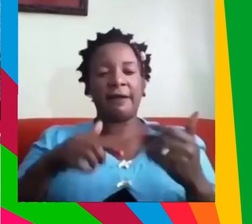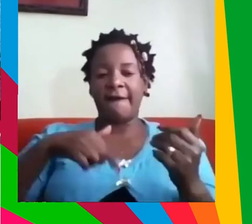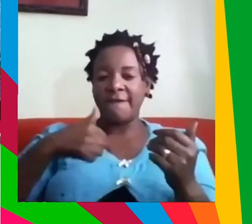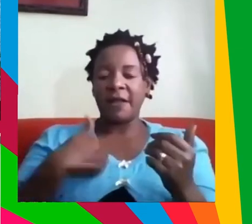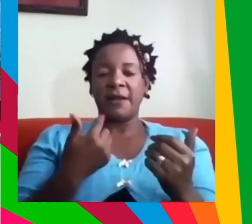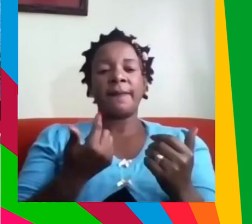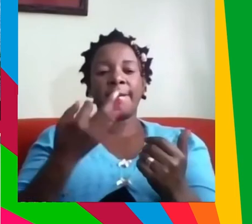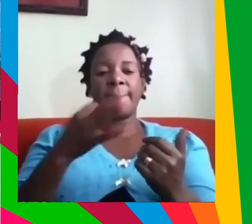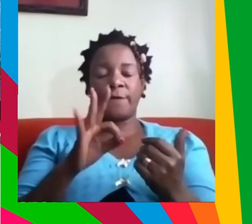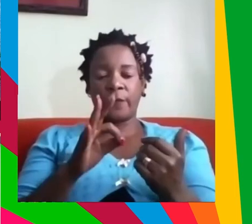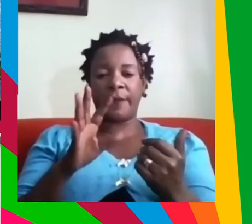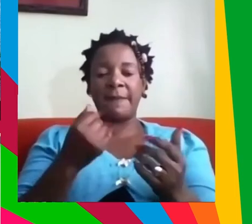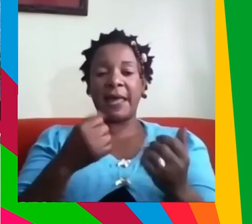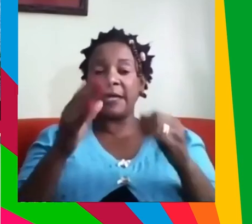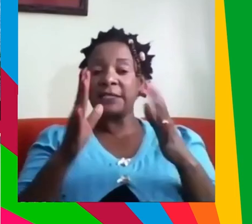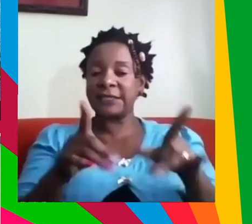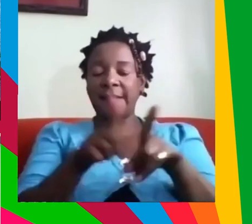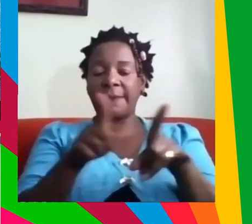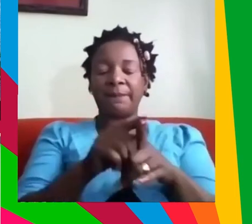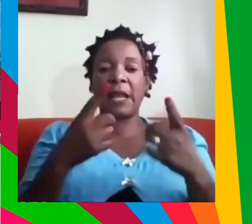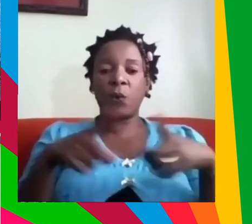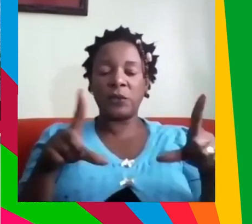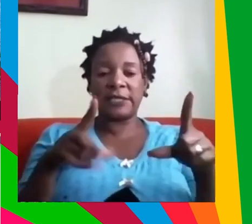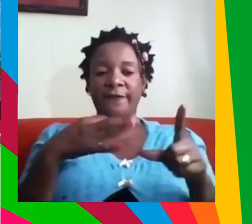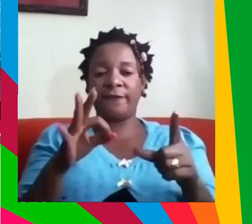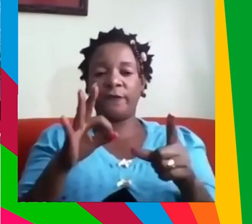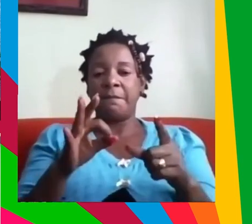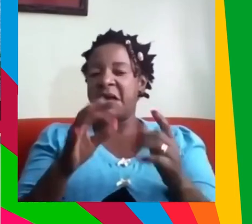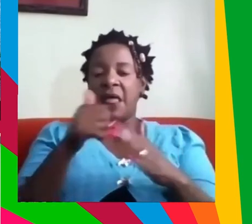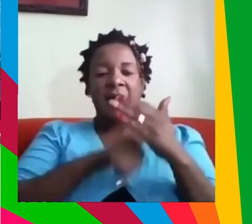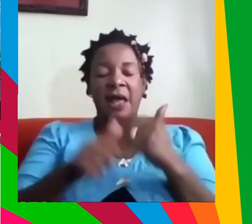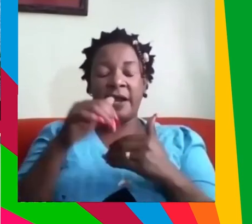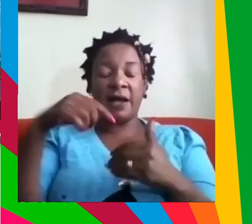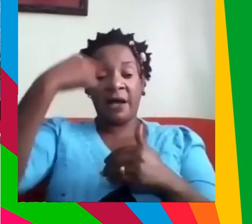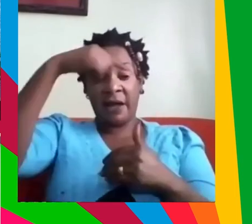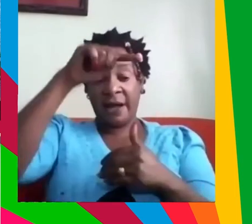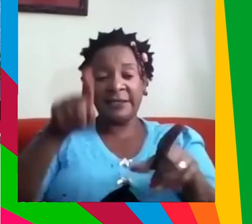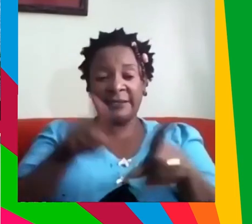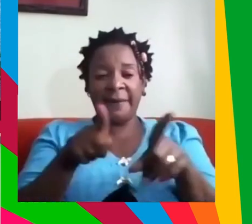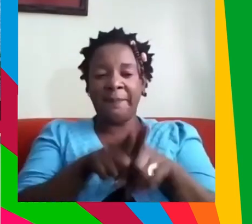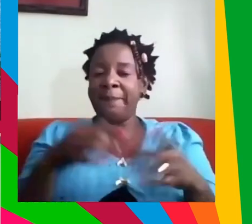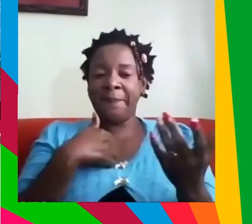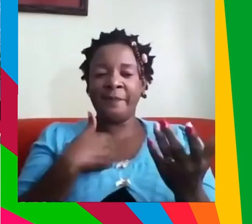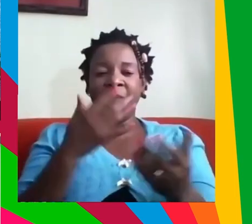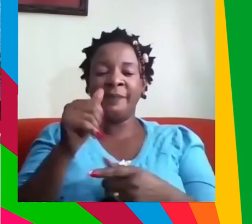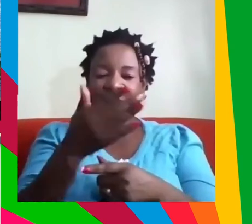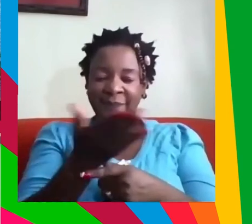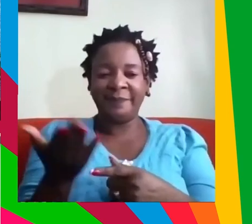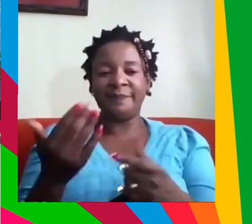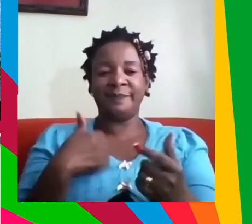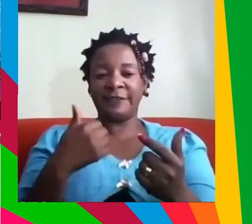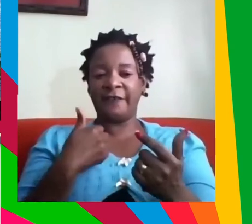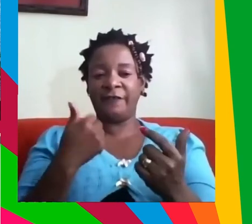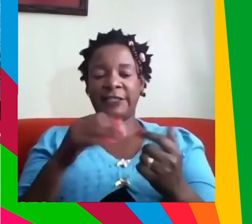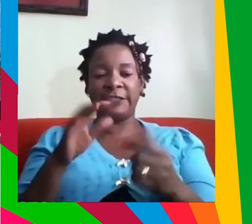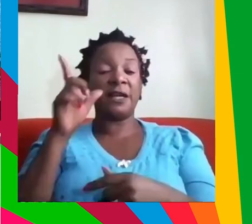my master's and social linguistics for my undergrad. And I was born, like you, out of Saudi. I was born in the US, I grew up in